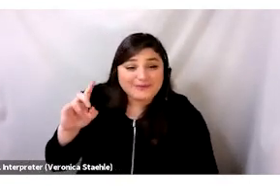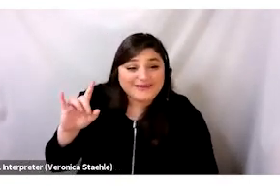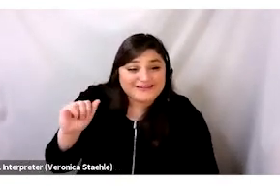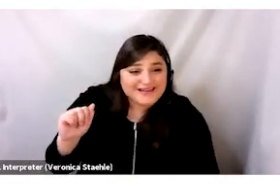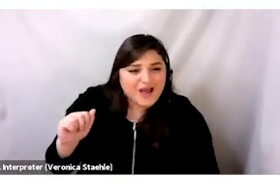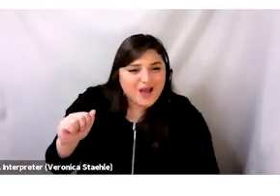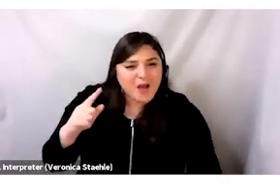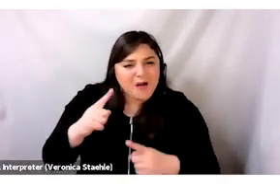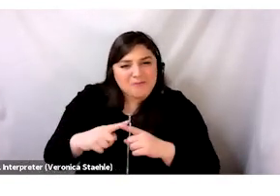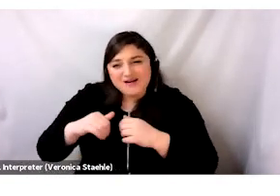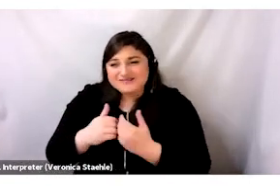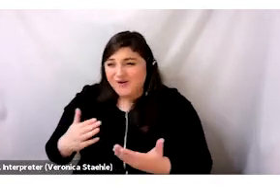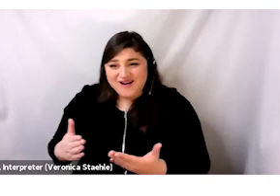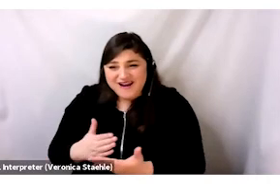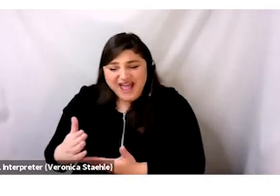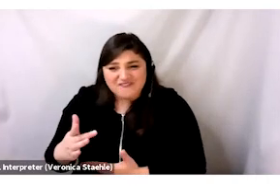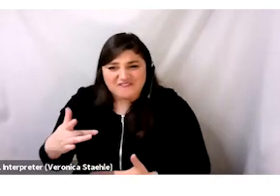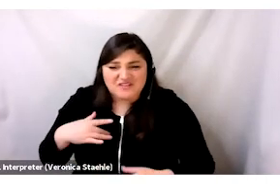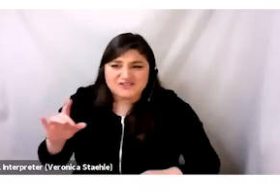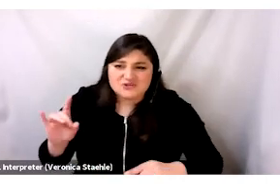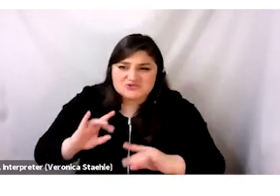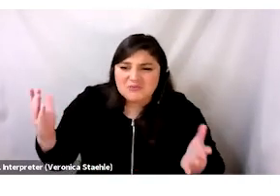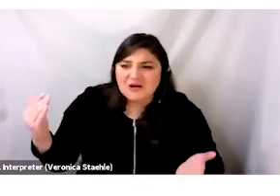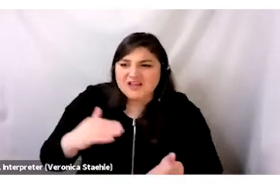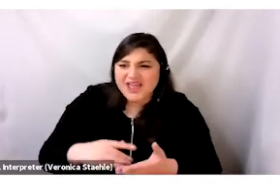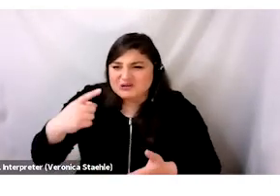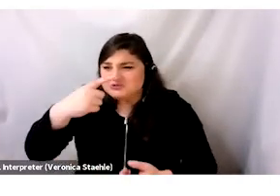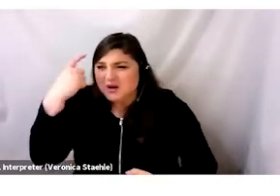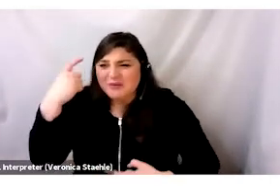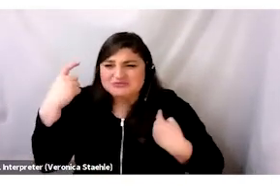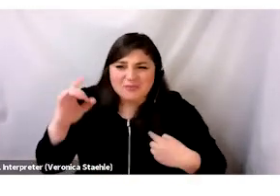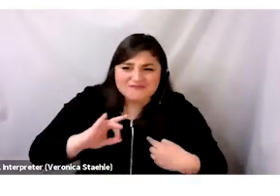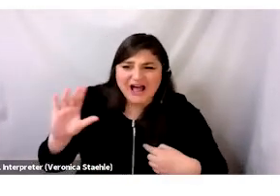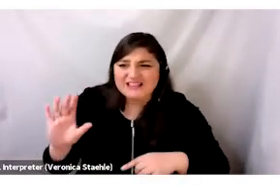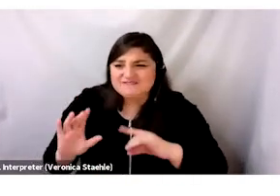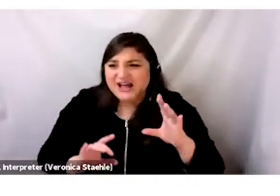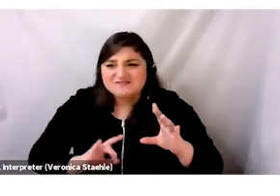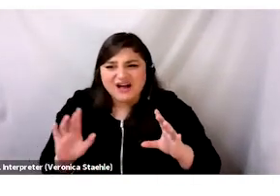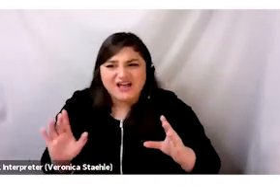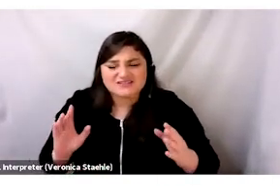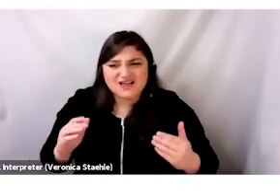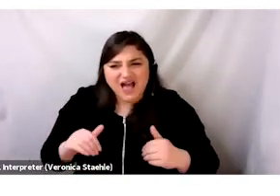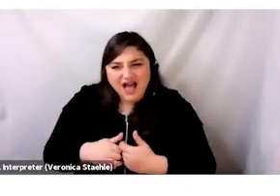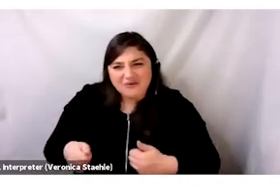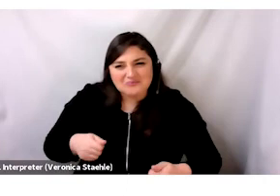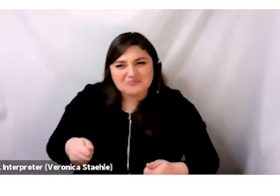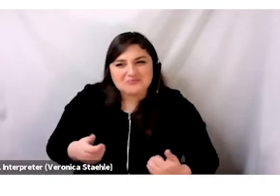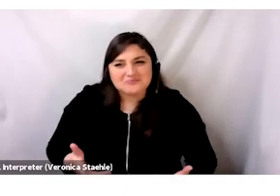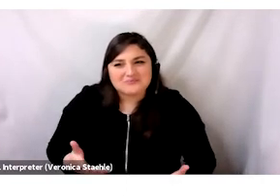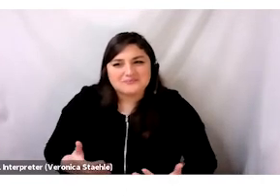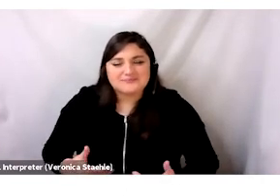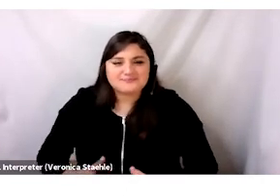the vast amount of info about trauma and violence? This is such a hard question. It's one that I struggle